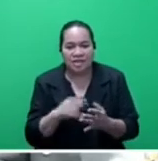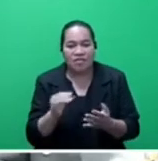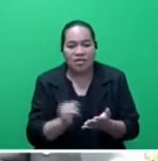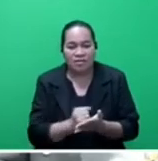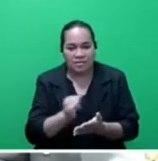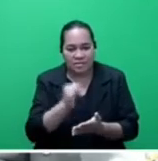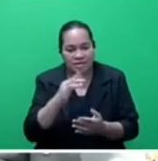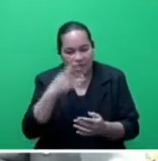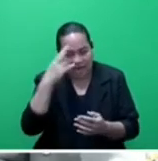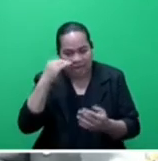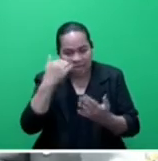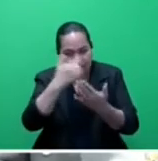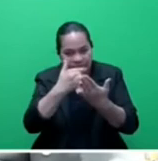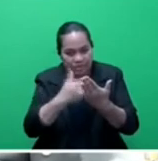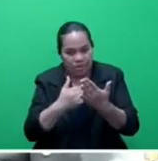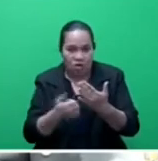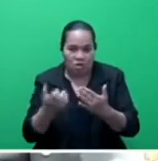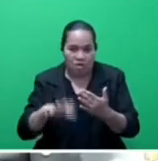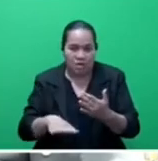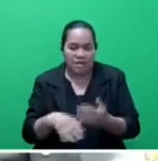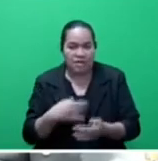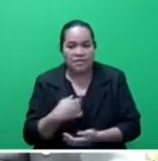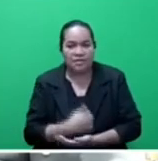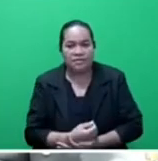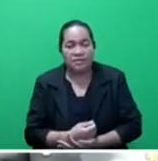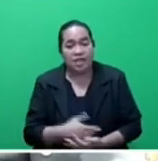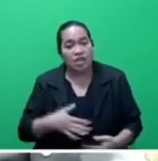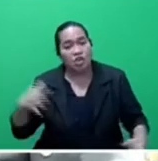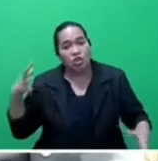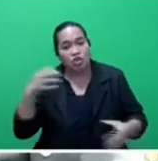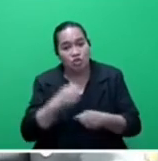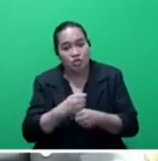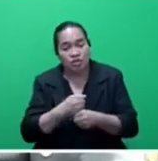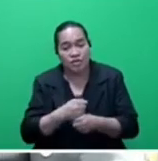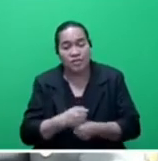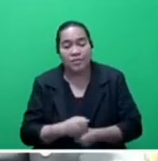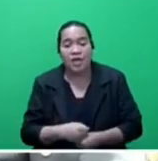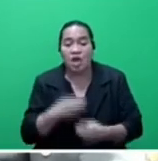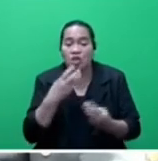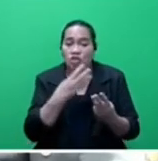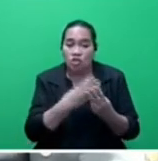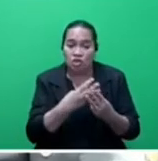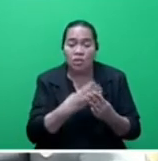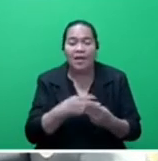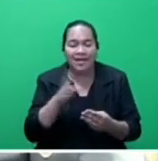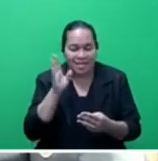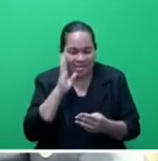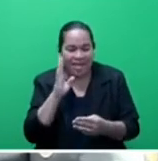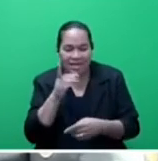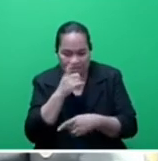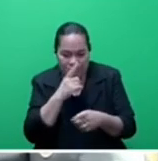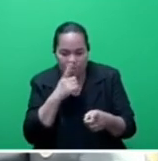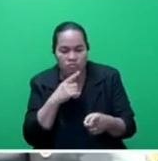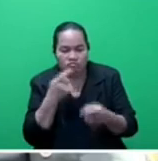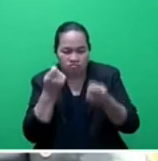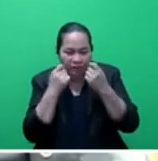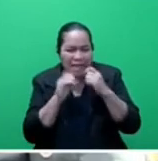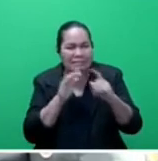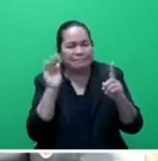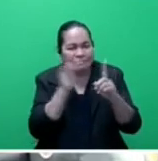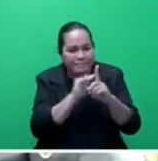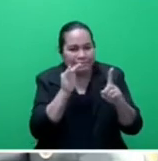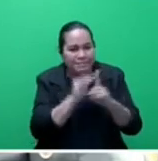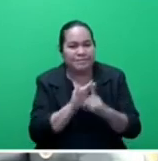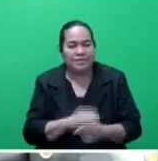above. Honorable Speaker, in conclusion, SODELPA hears the cry of the people, the Lebanese Benua, and